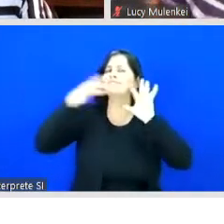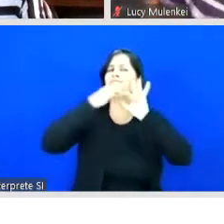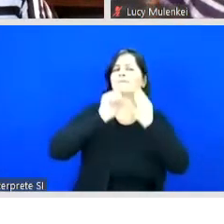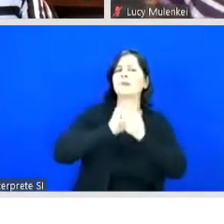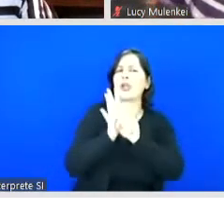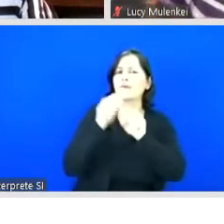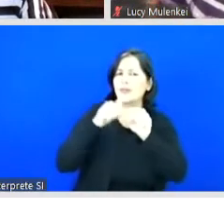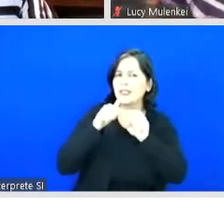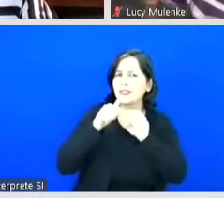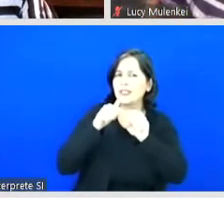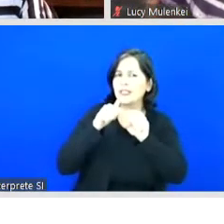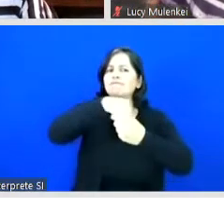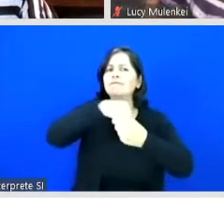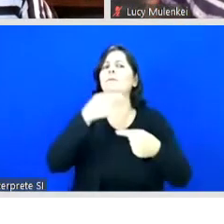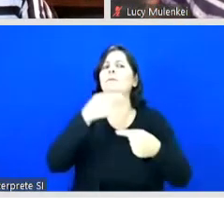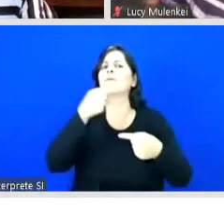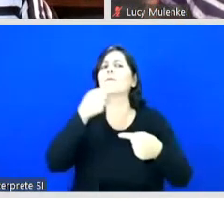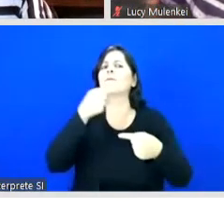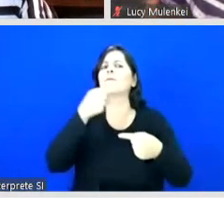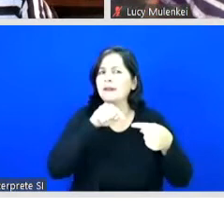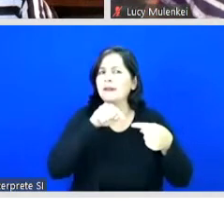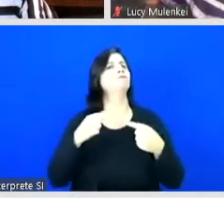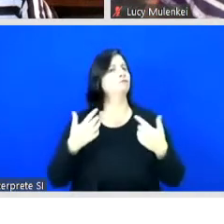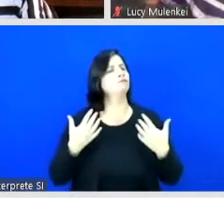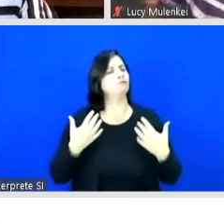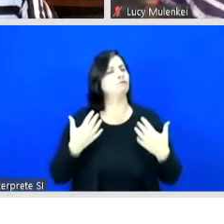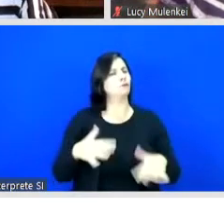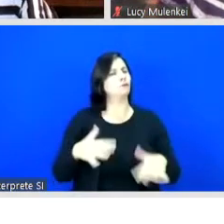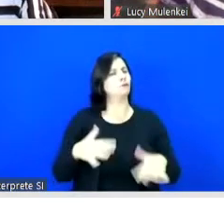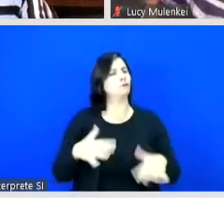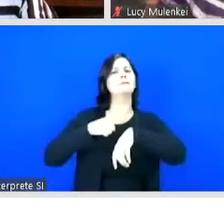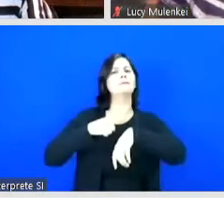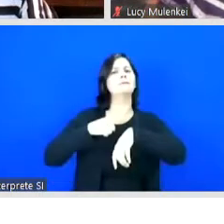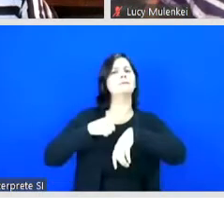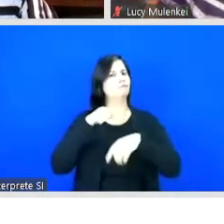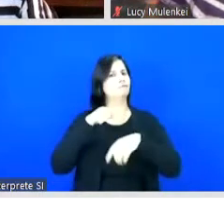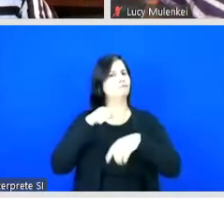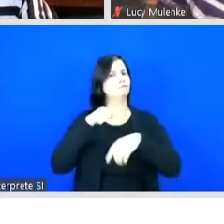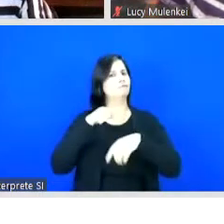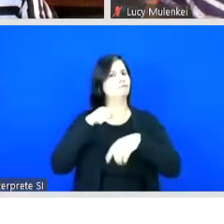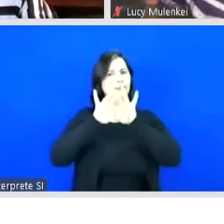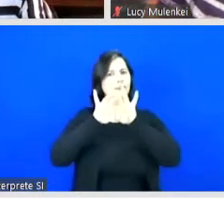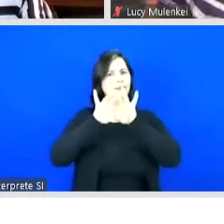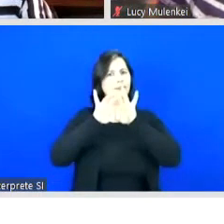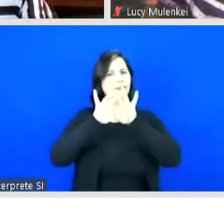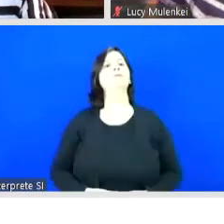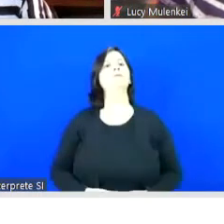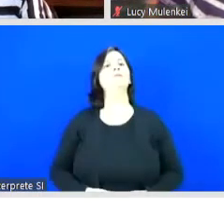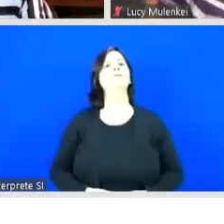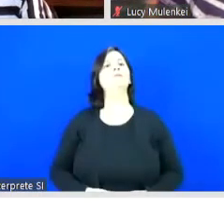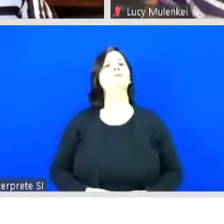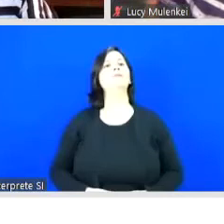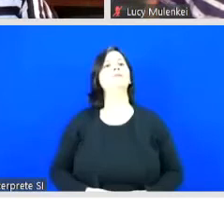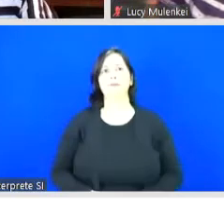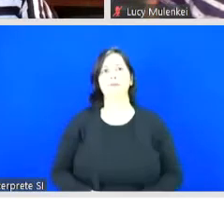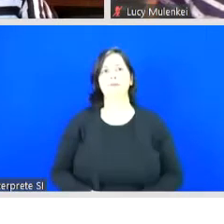often have the financial resources to assist our governments and other environmental stakeholders in the fight towards ending the crisis we